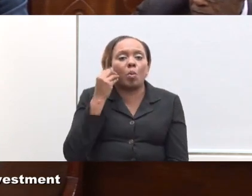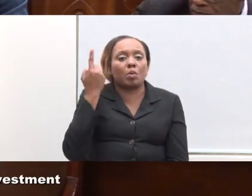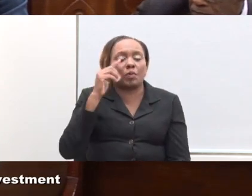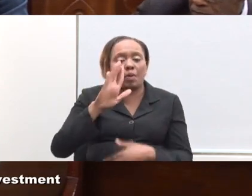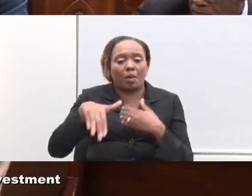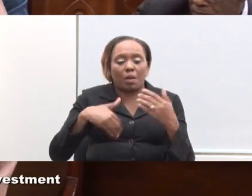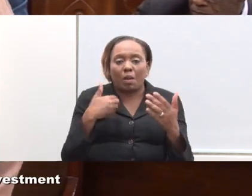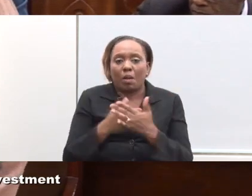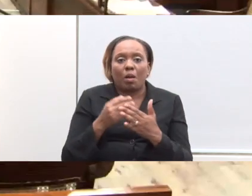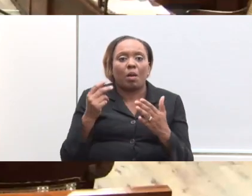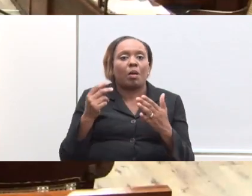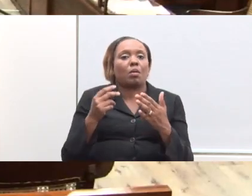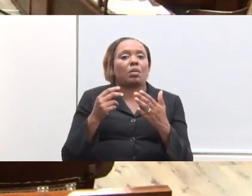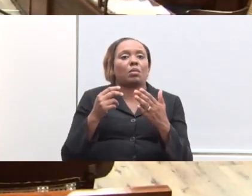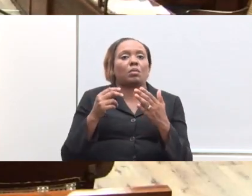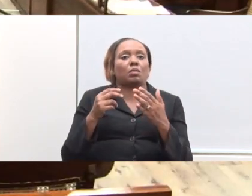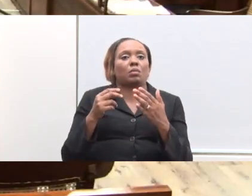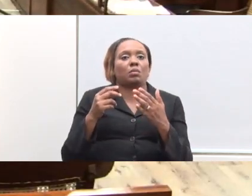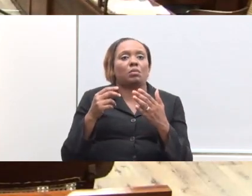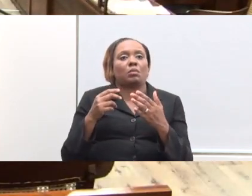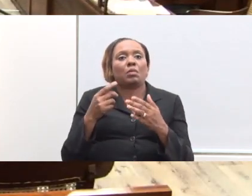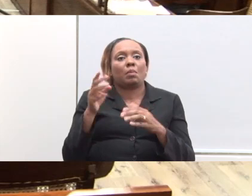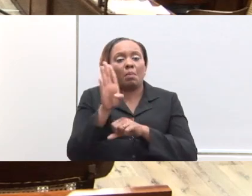Bajans in Barbados.